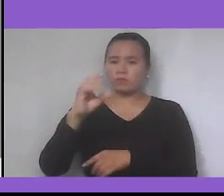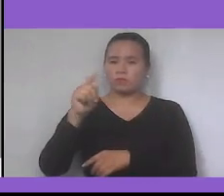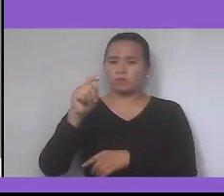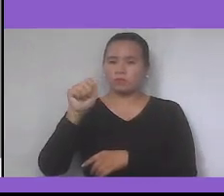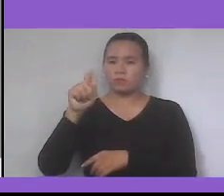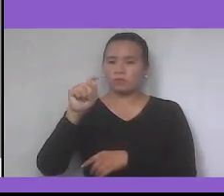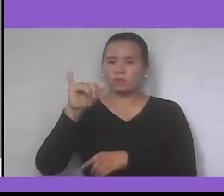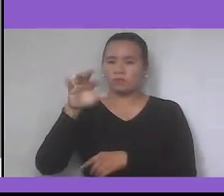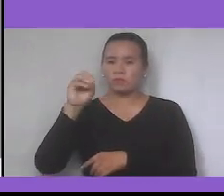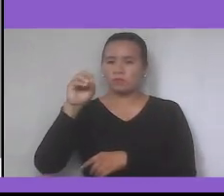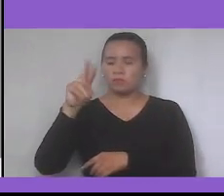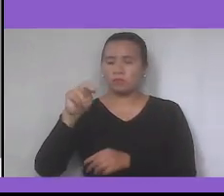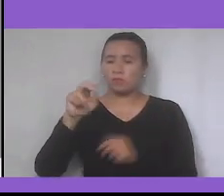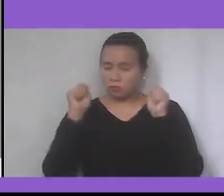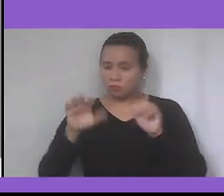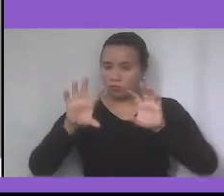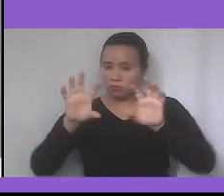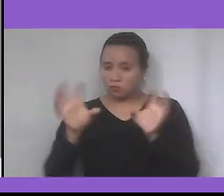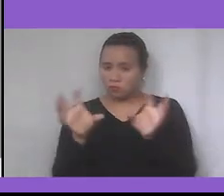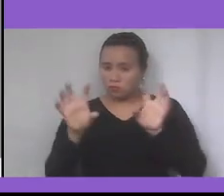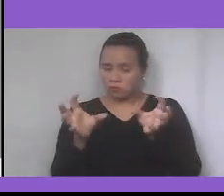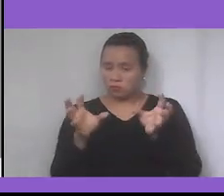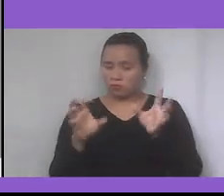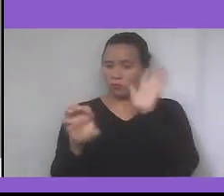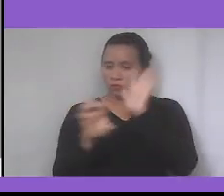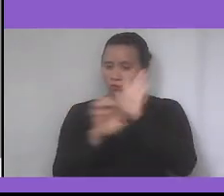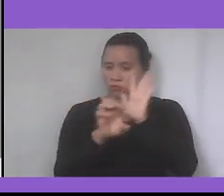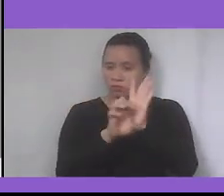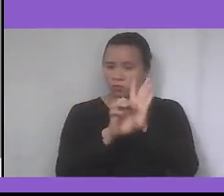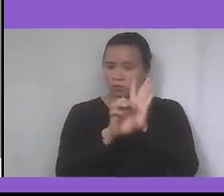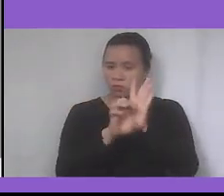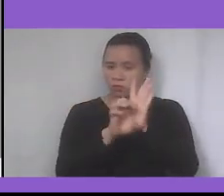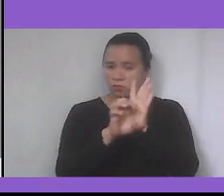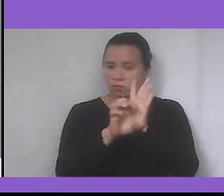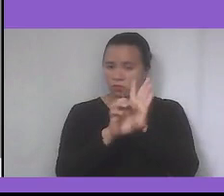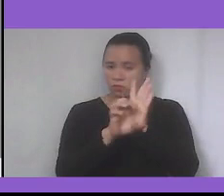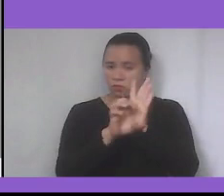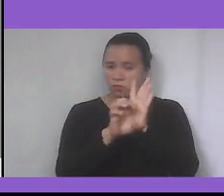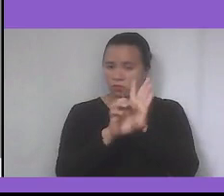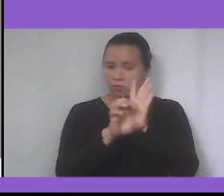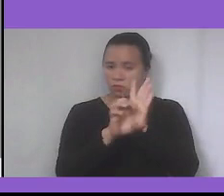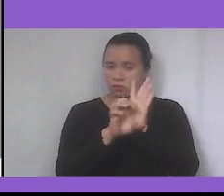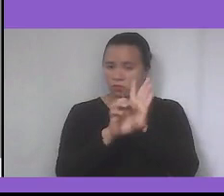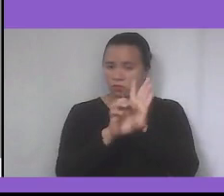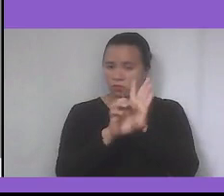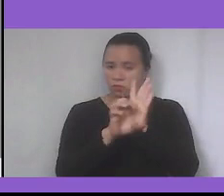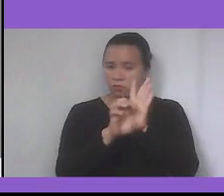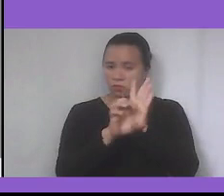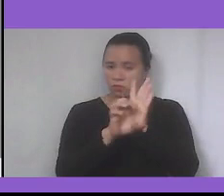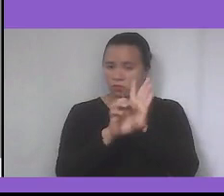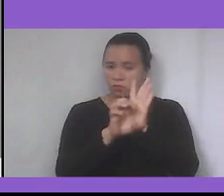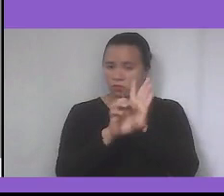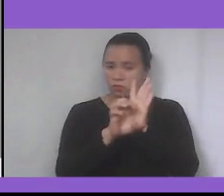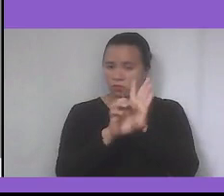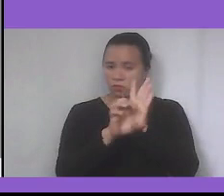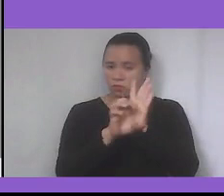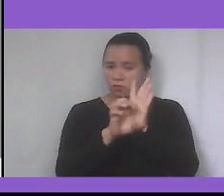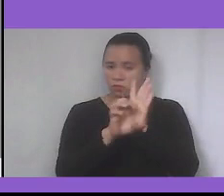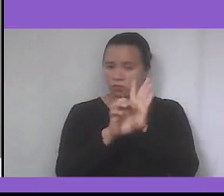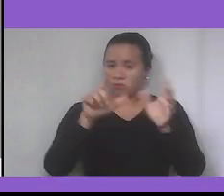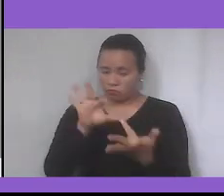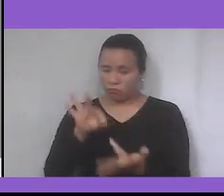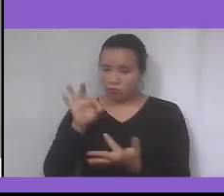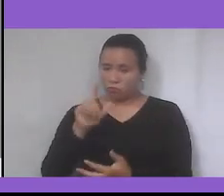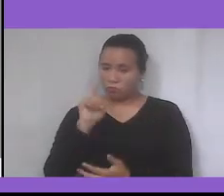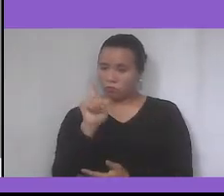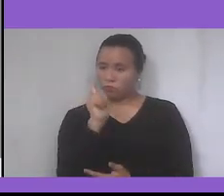Let's open first the dictation settings. Here we can adjust the settings like the language, you can choose